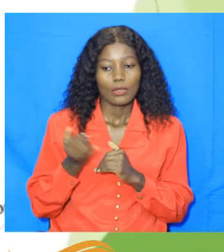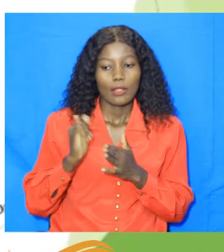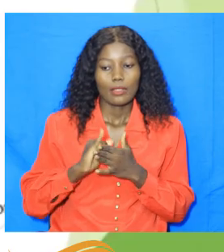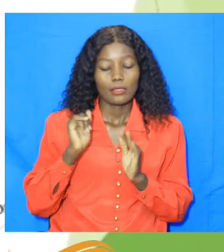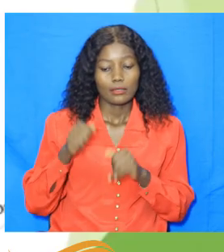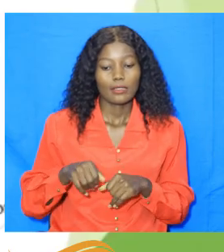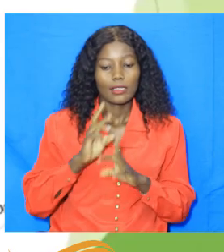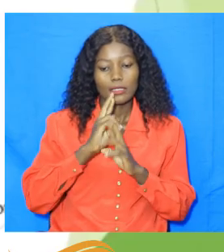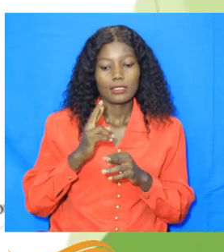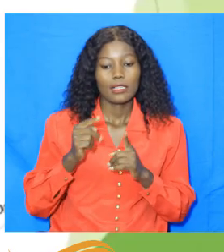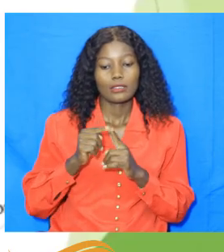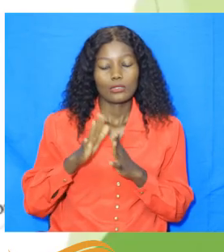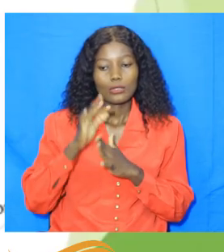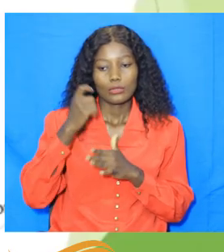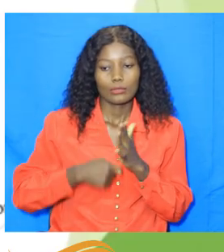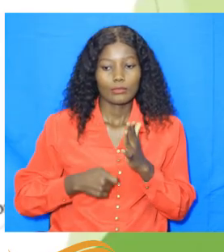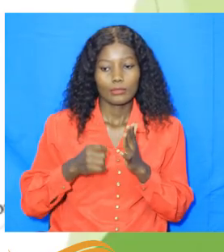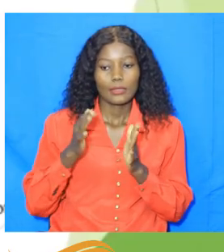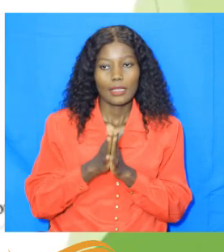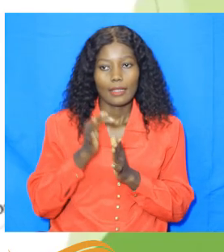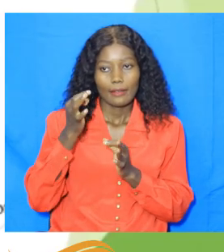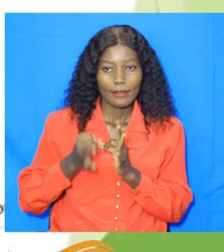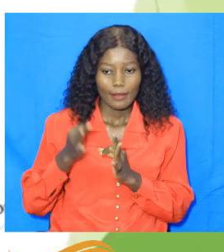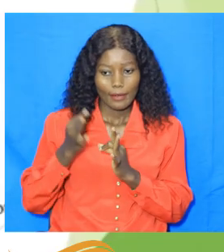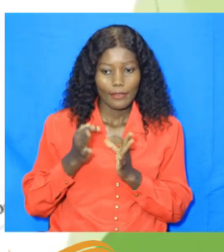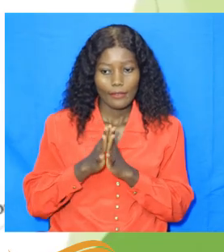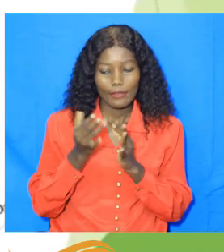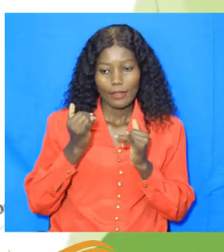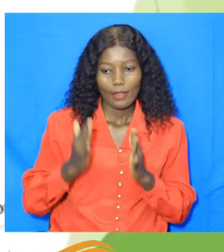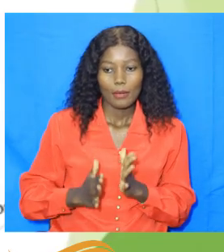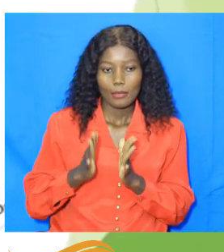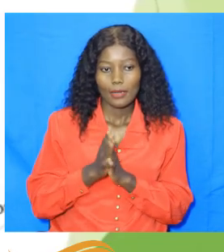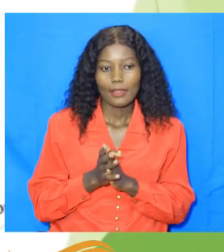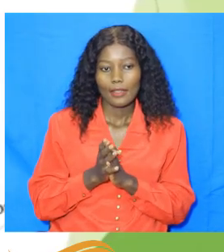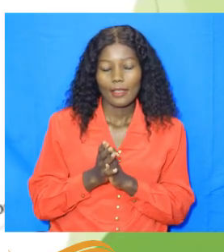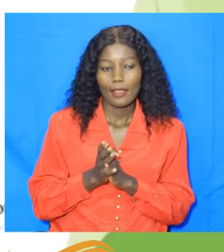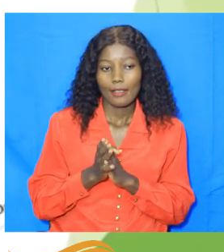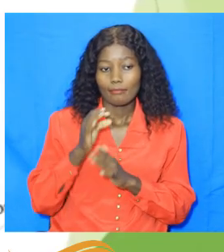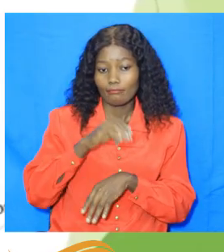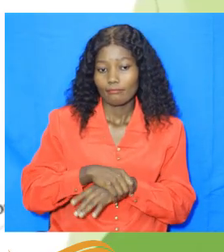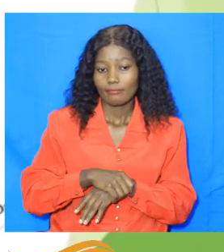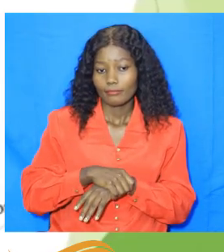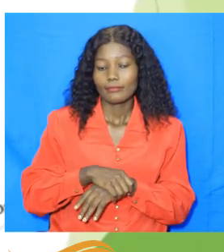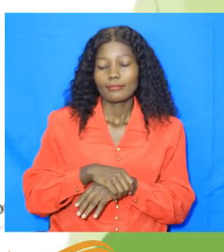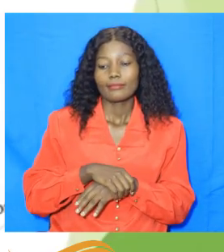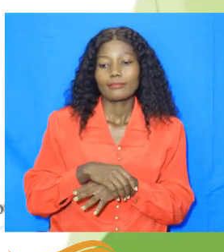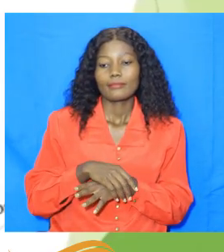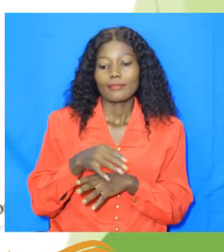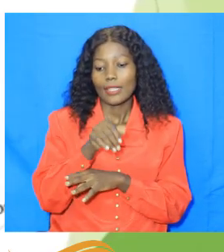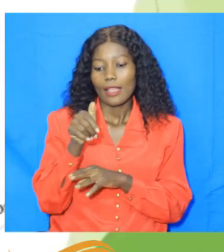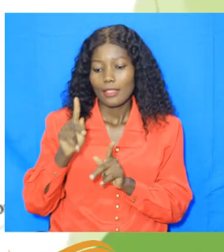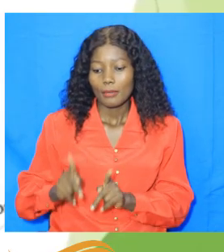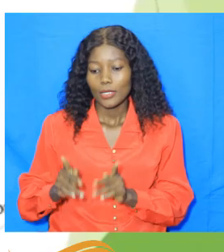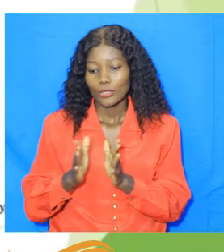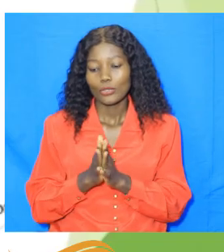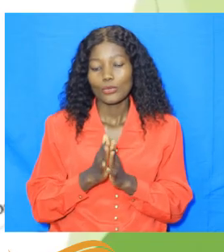a penalty. Then in case an athlete grabs the opponent with both hands for